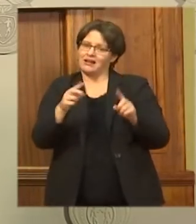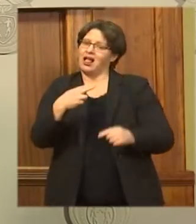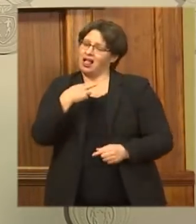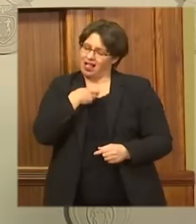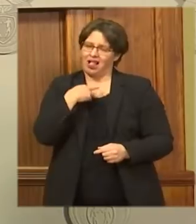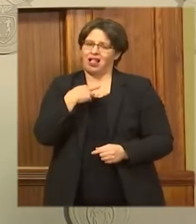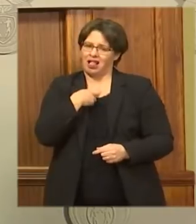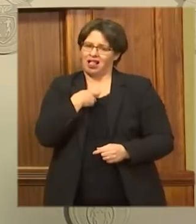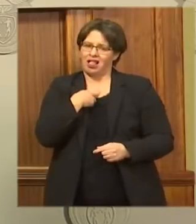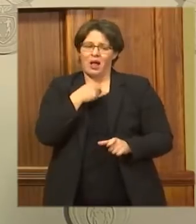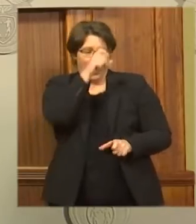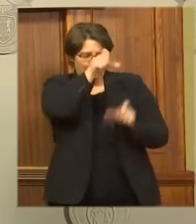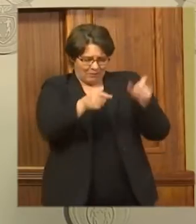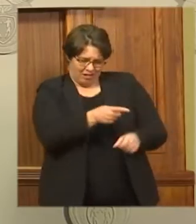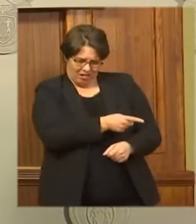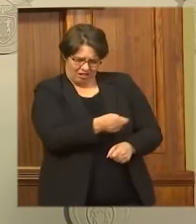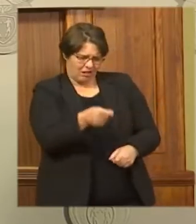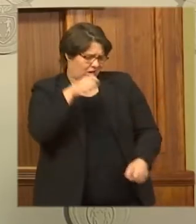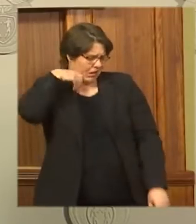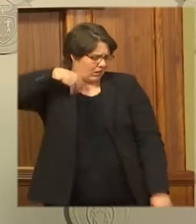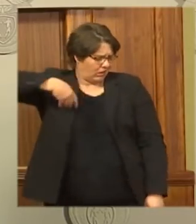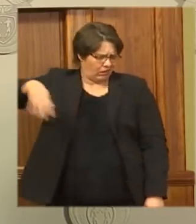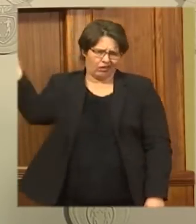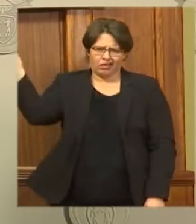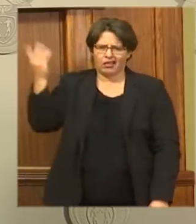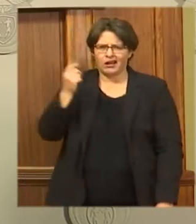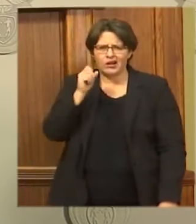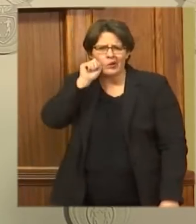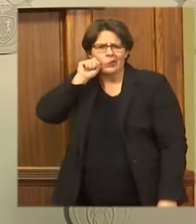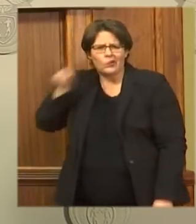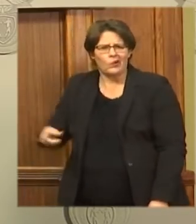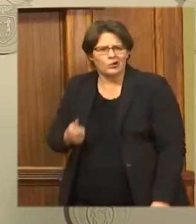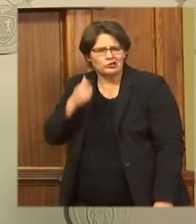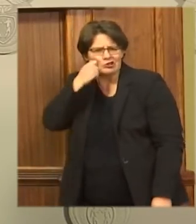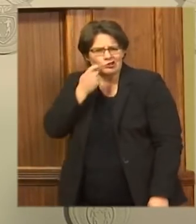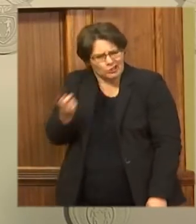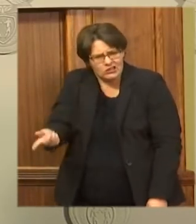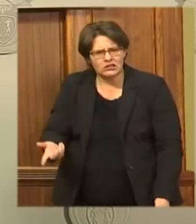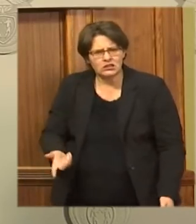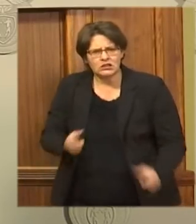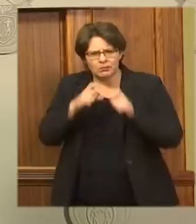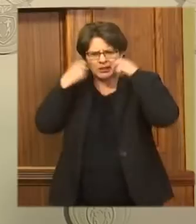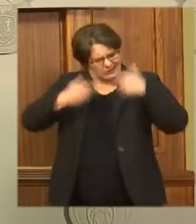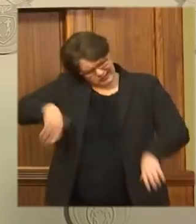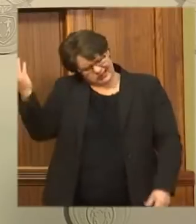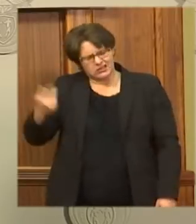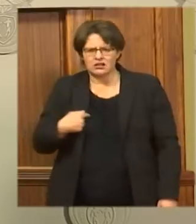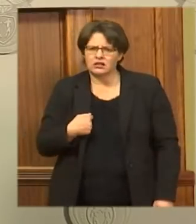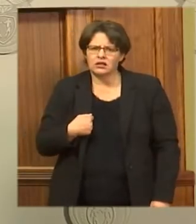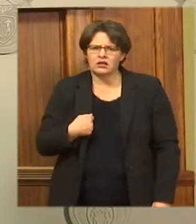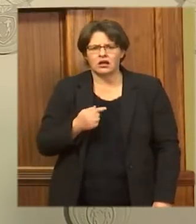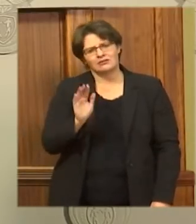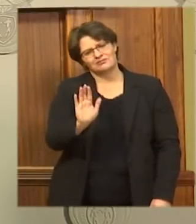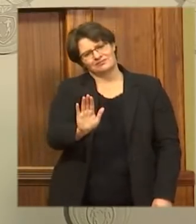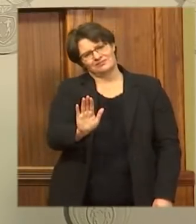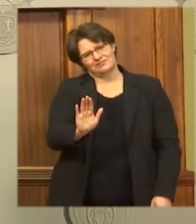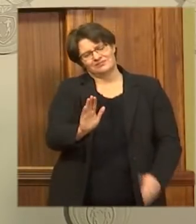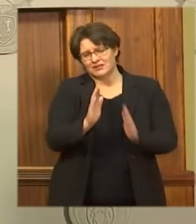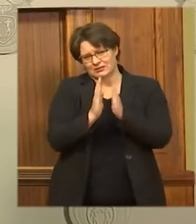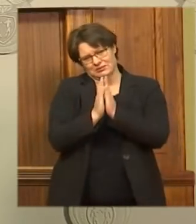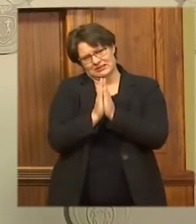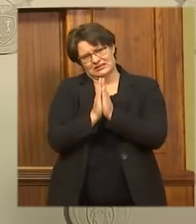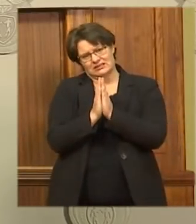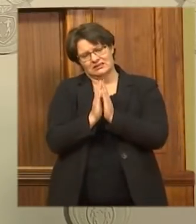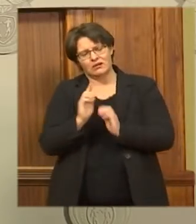Africans who have not yet taken up the practice of wearing masks. We would like to encourage everyone in